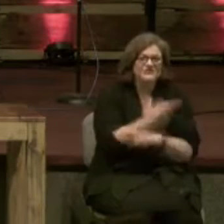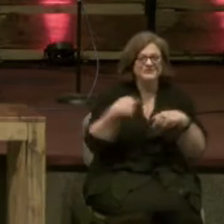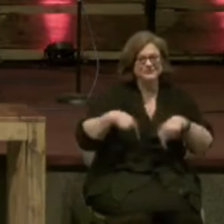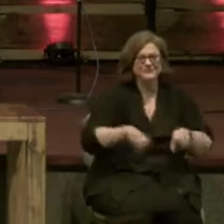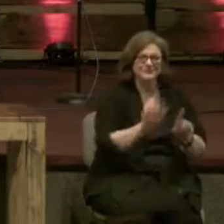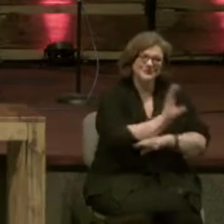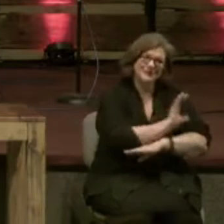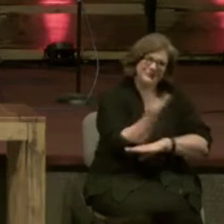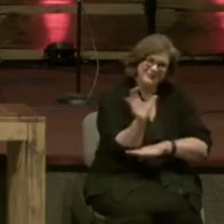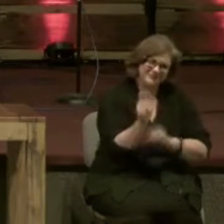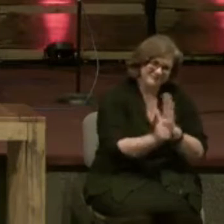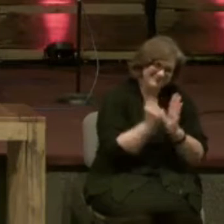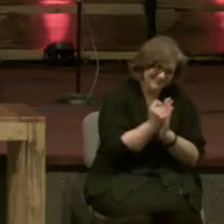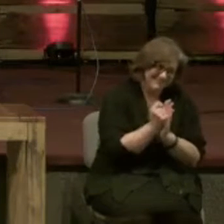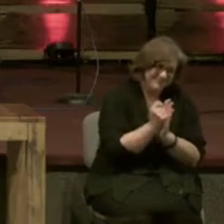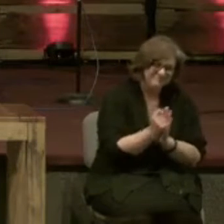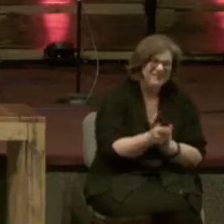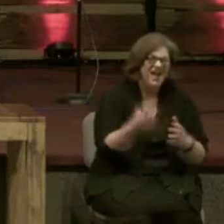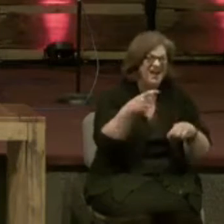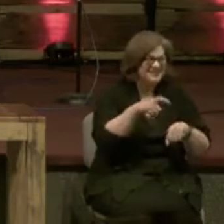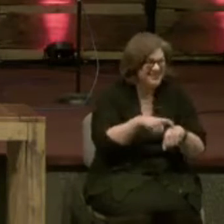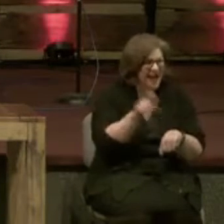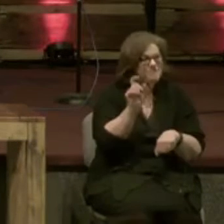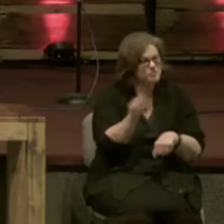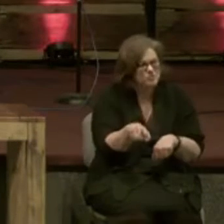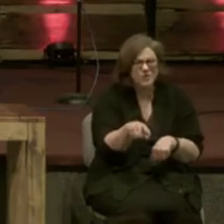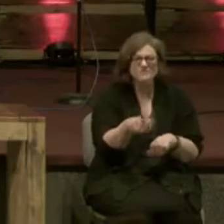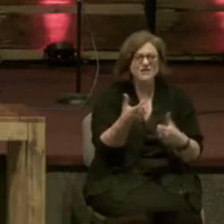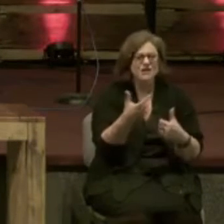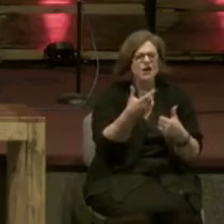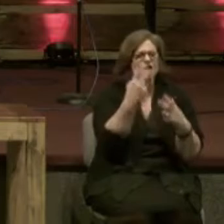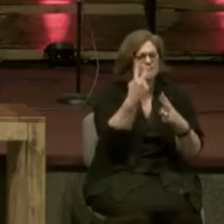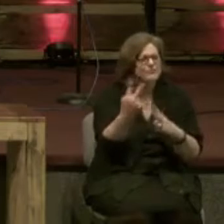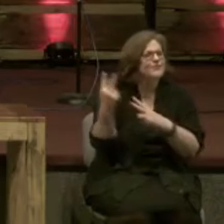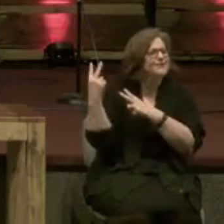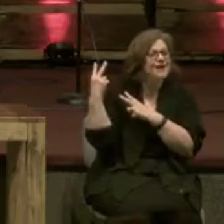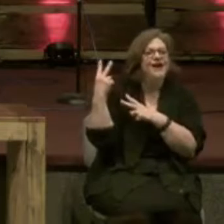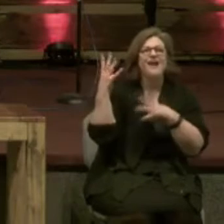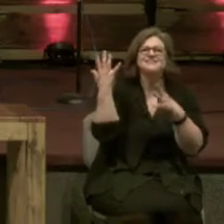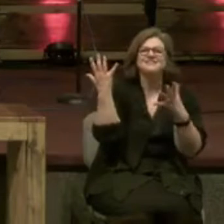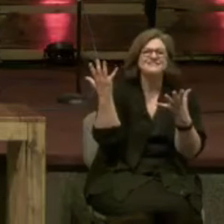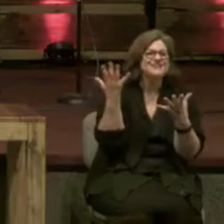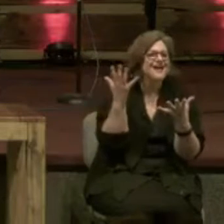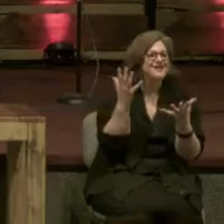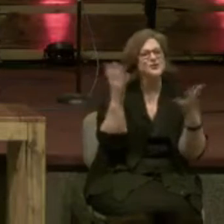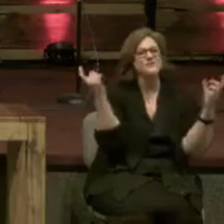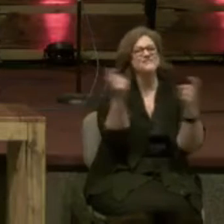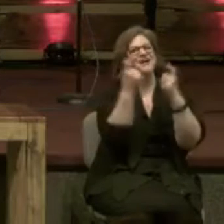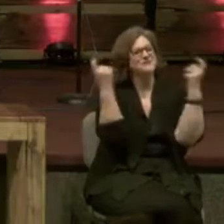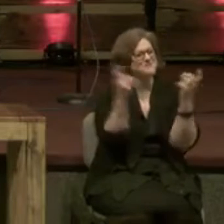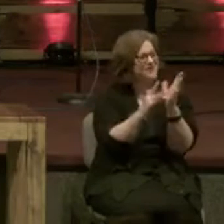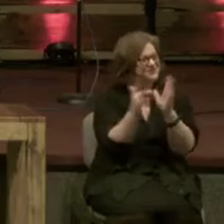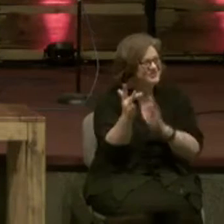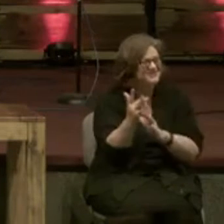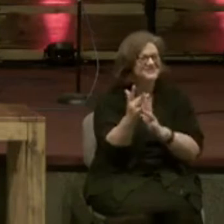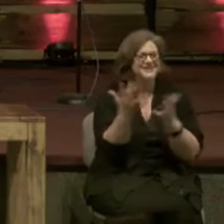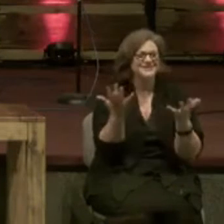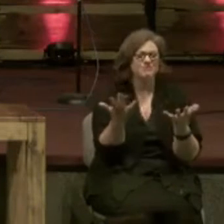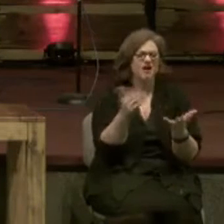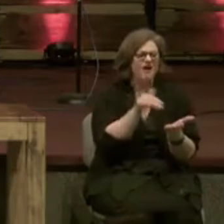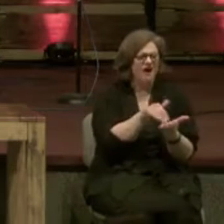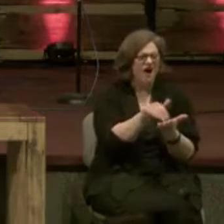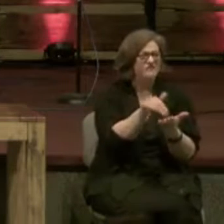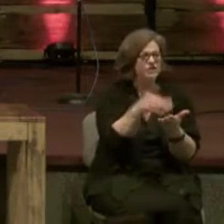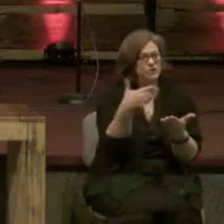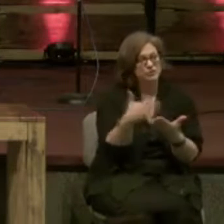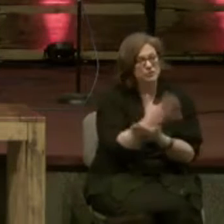to do. It's a time where we're supposed to be remembering and celebrating the coming of Jesus, but oftentimes there's new